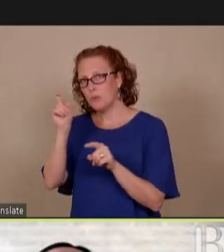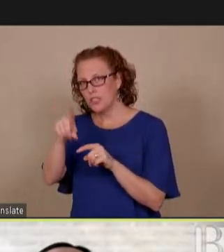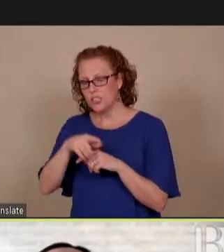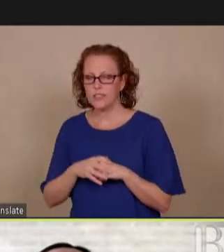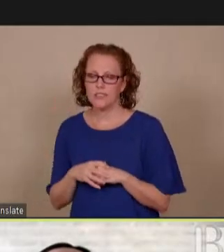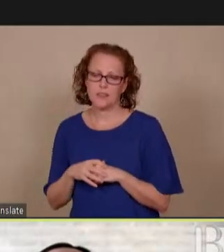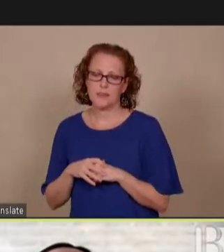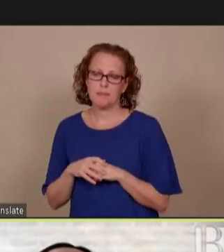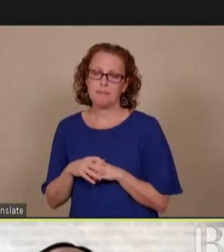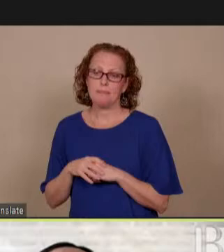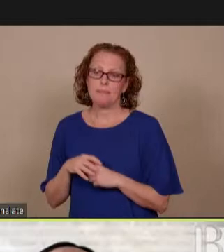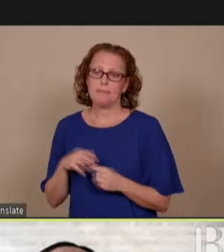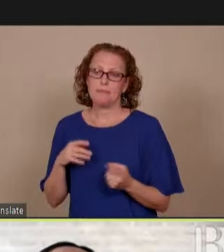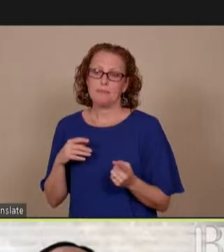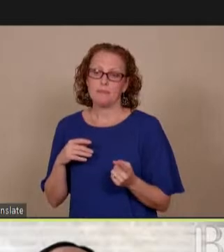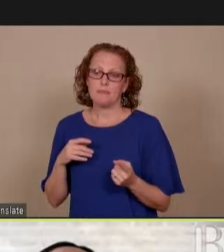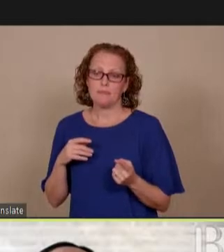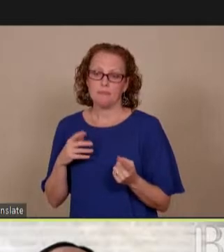have any questions.